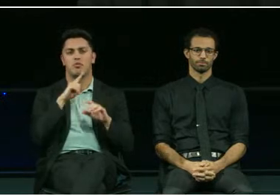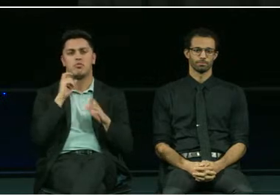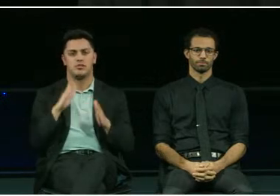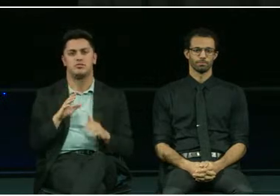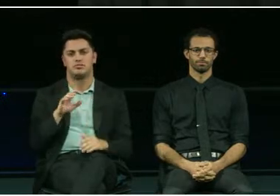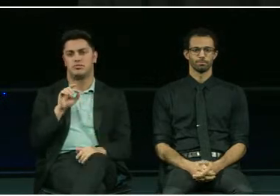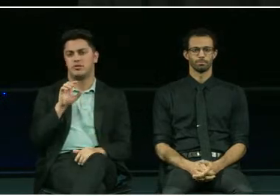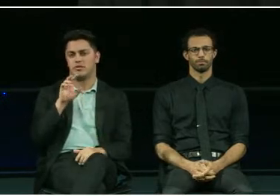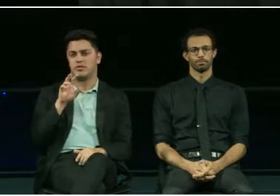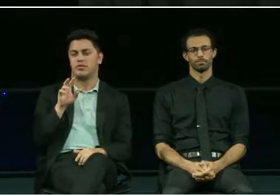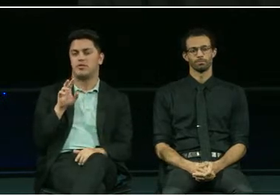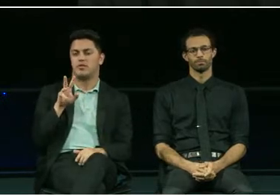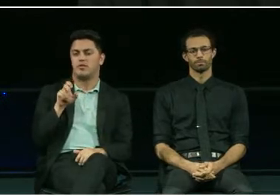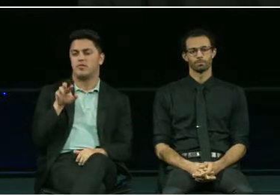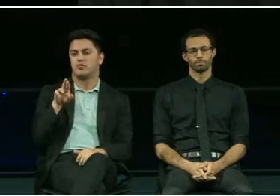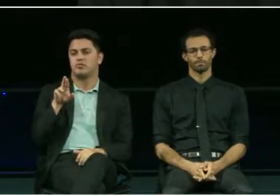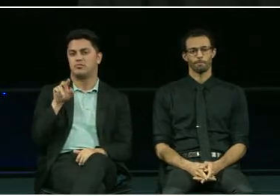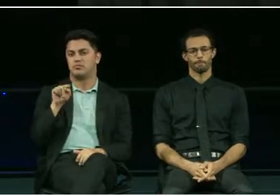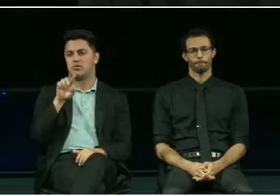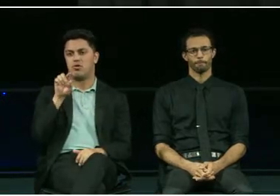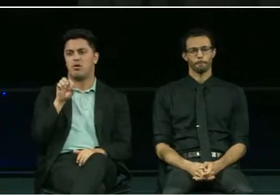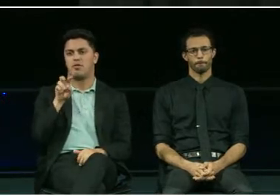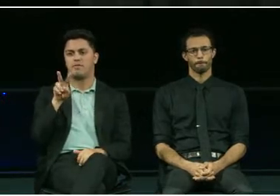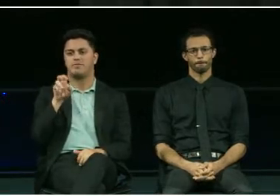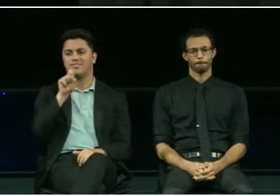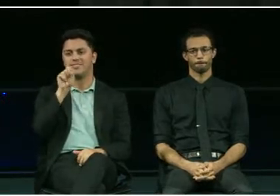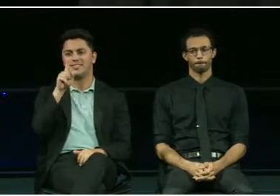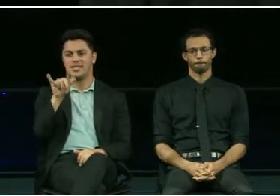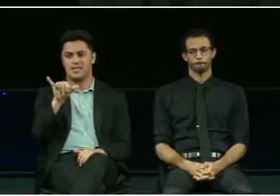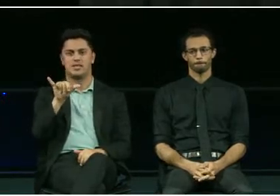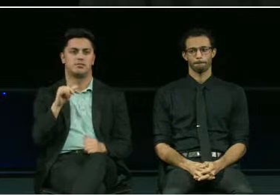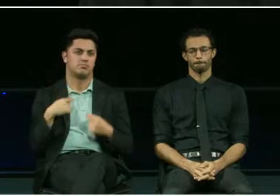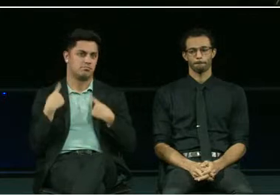Tarkovsky, which has been always an inspiration for me.